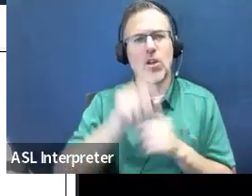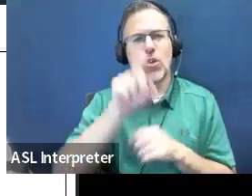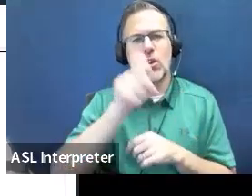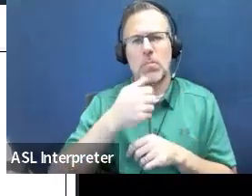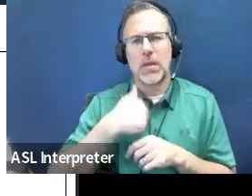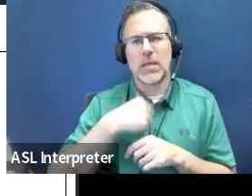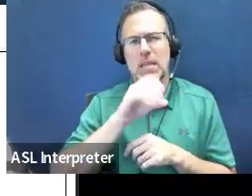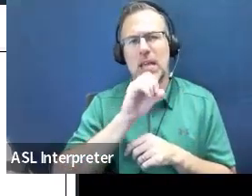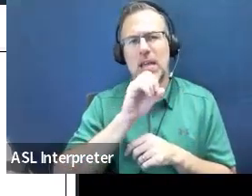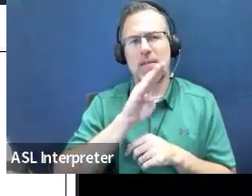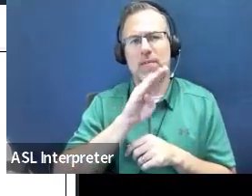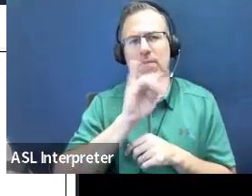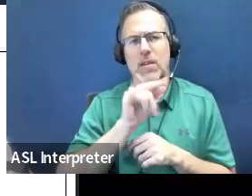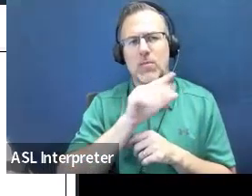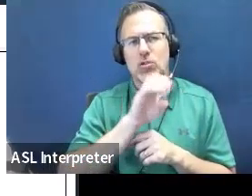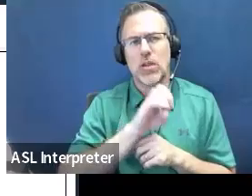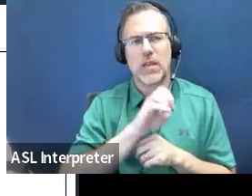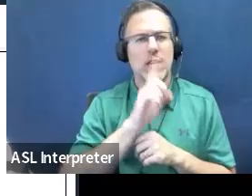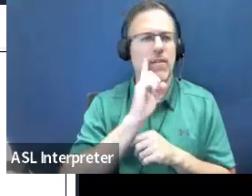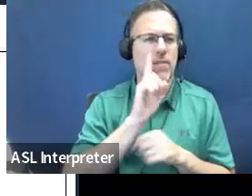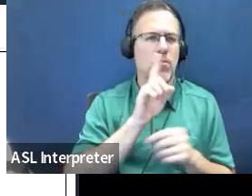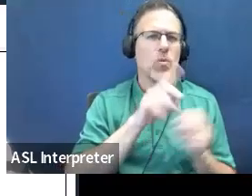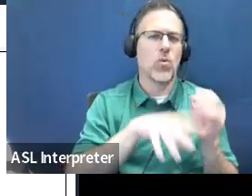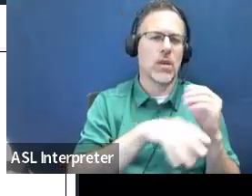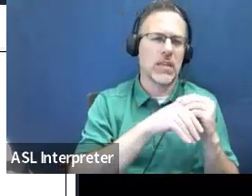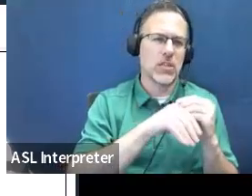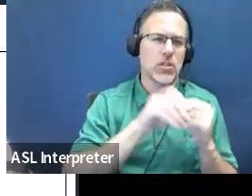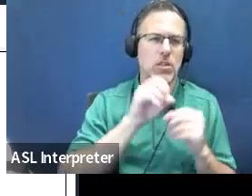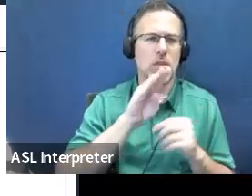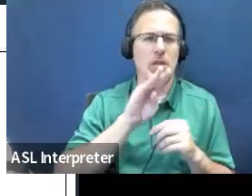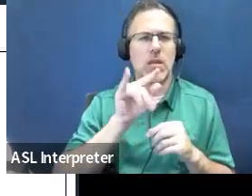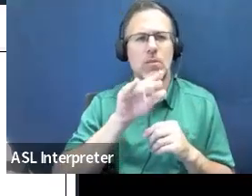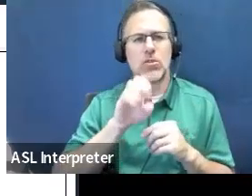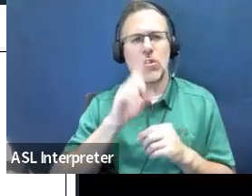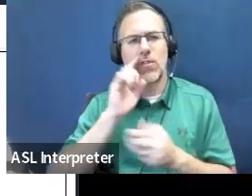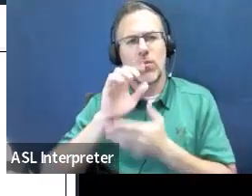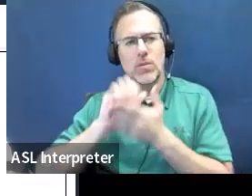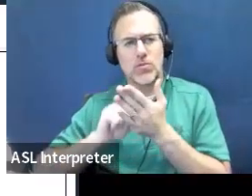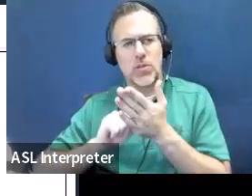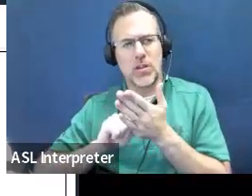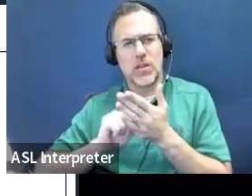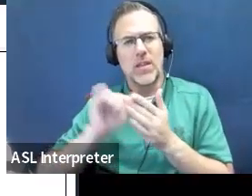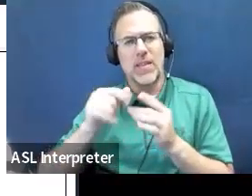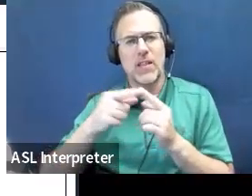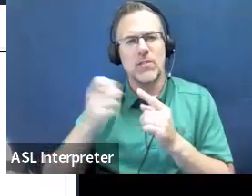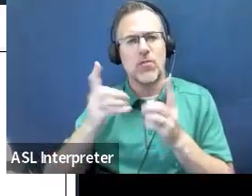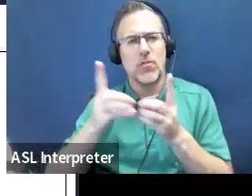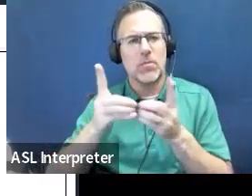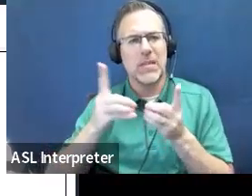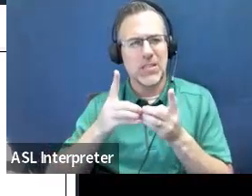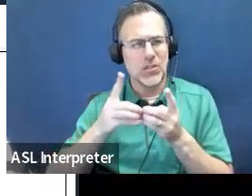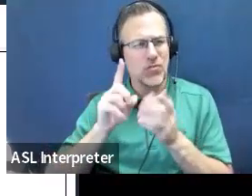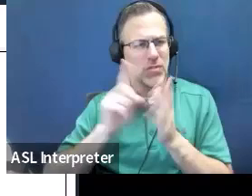for addition and an objective for subtraction. This came from a district audit. That